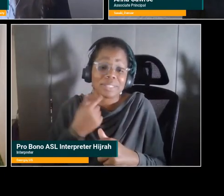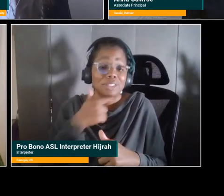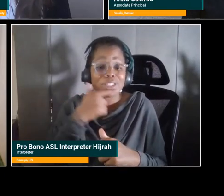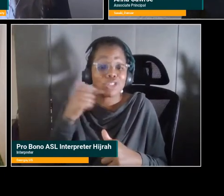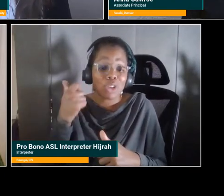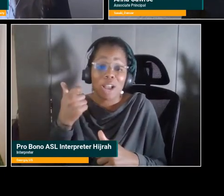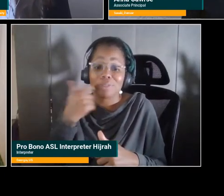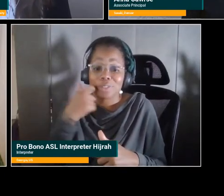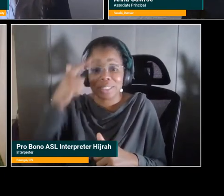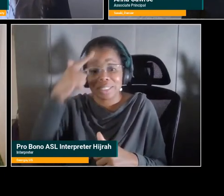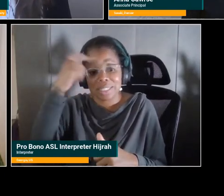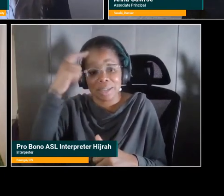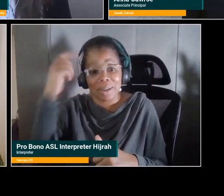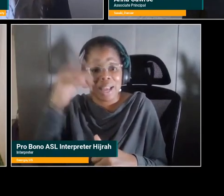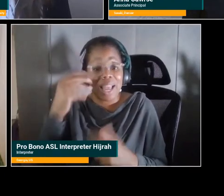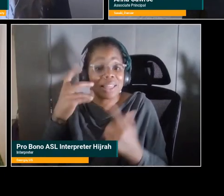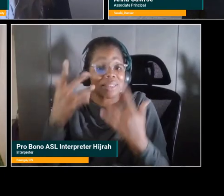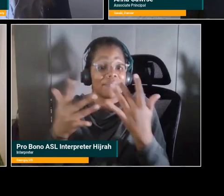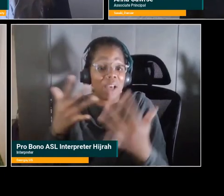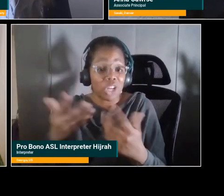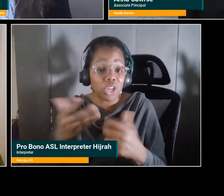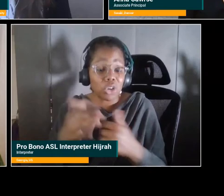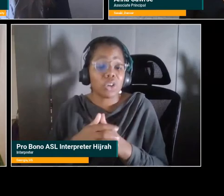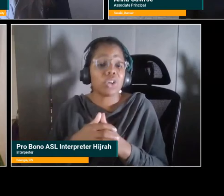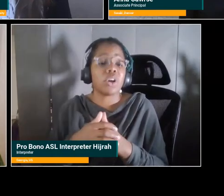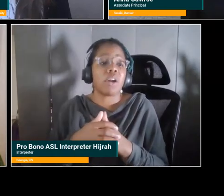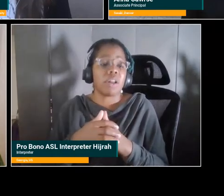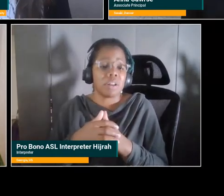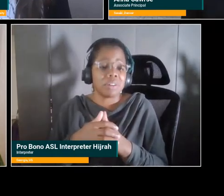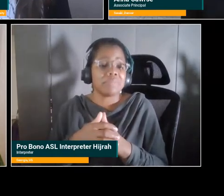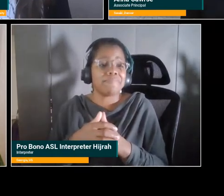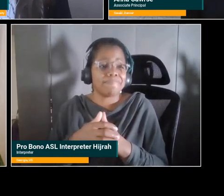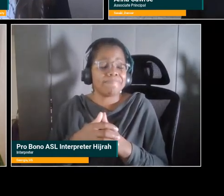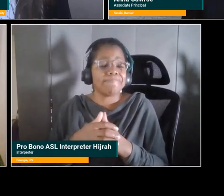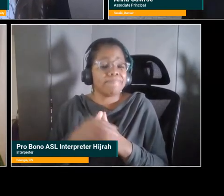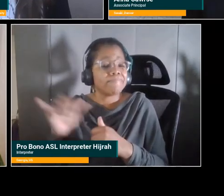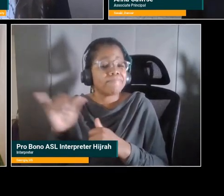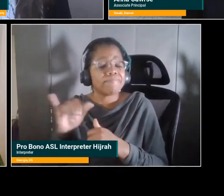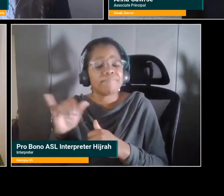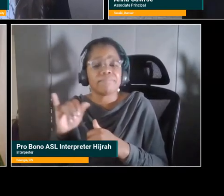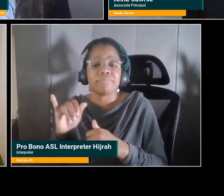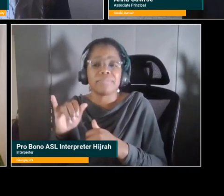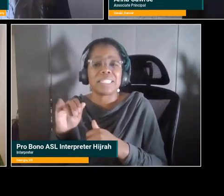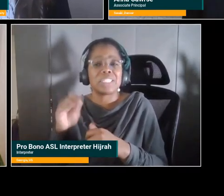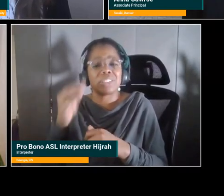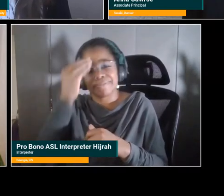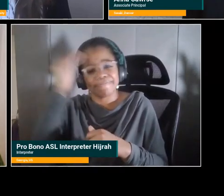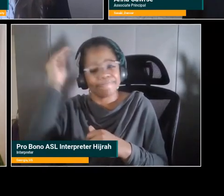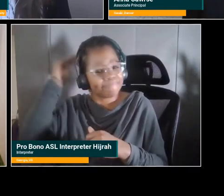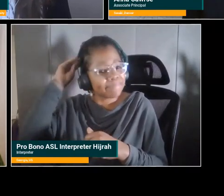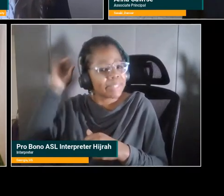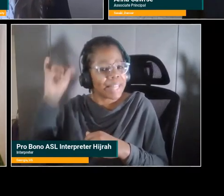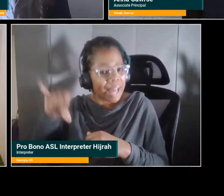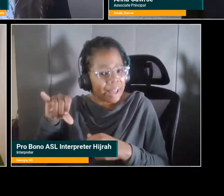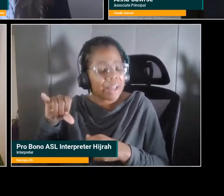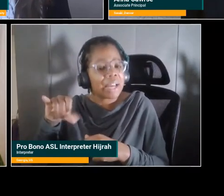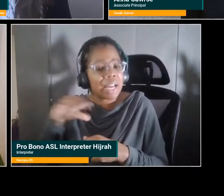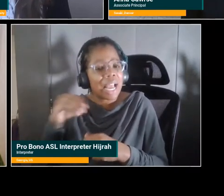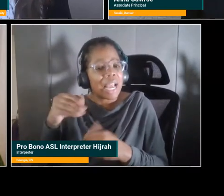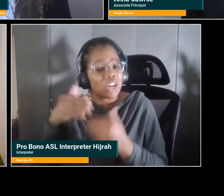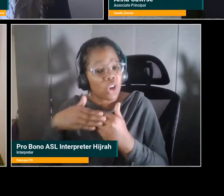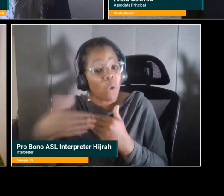summer and the fire season. So just like kind of keeping those in mind and going